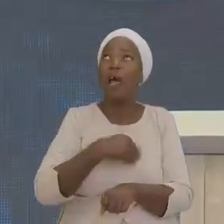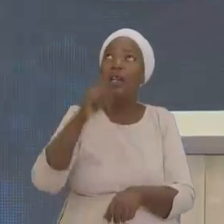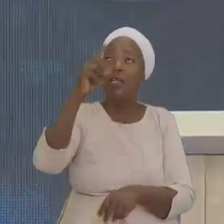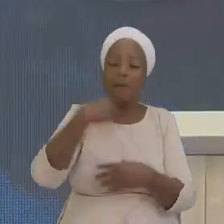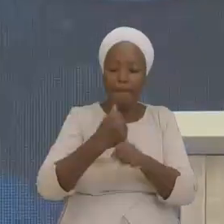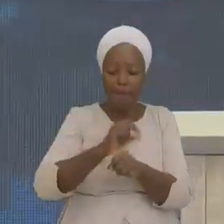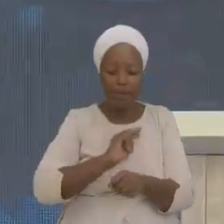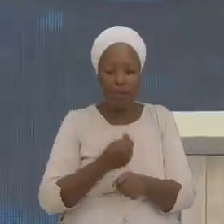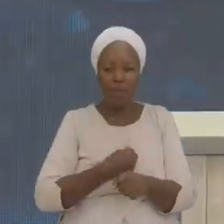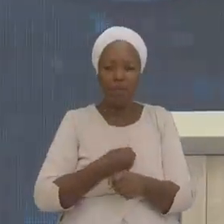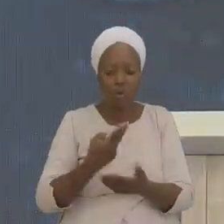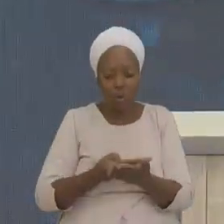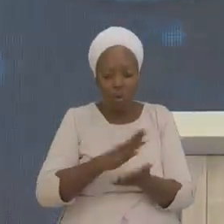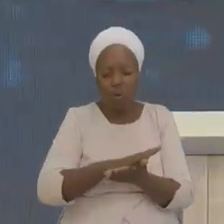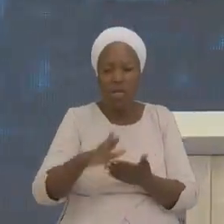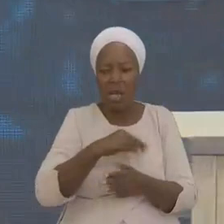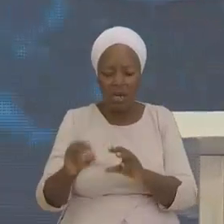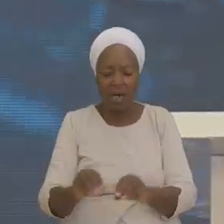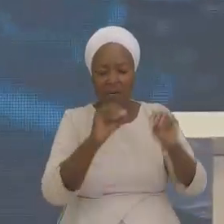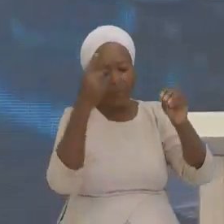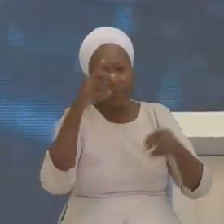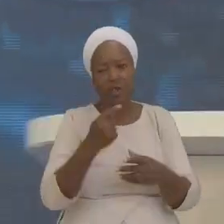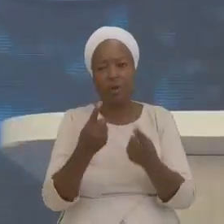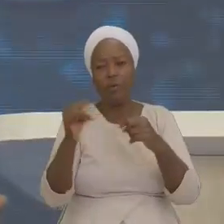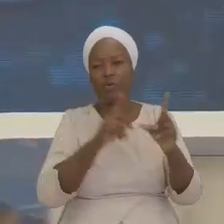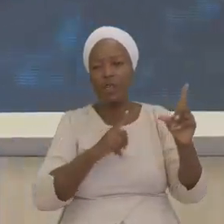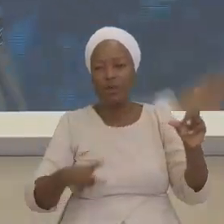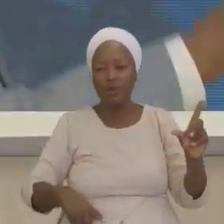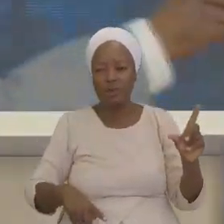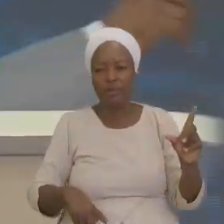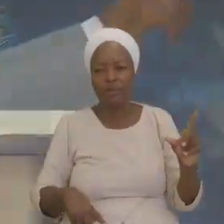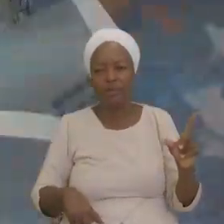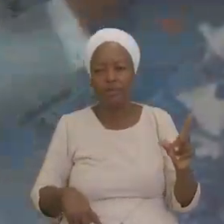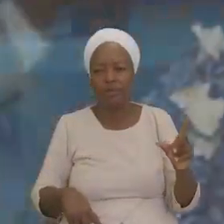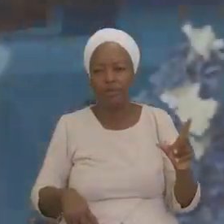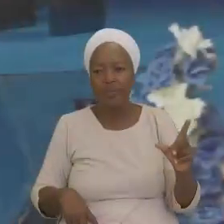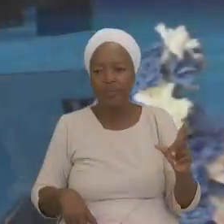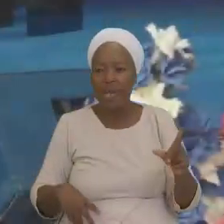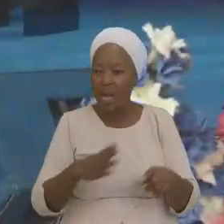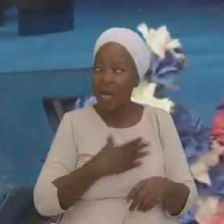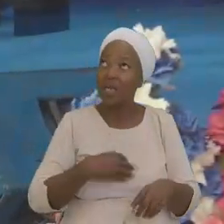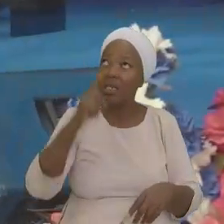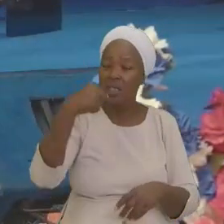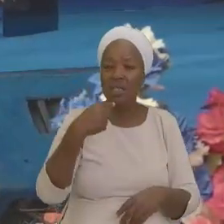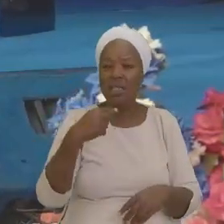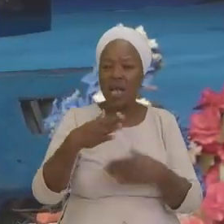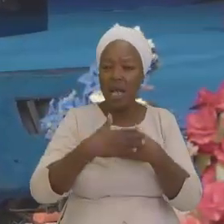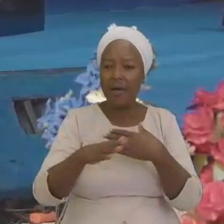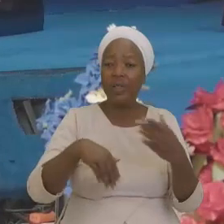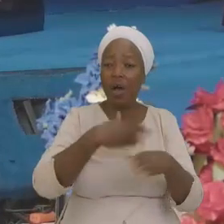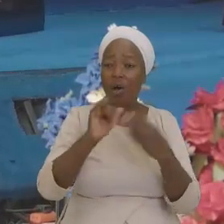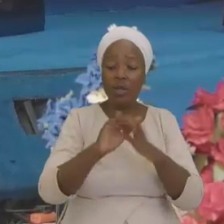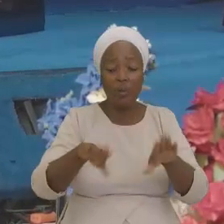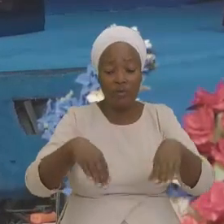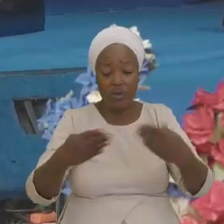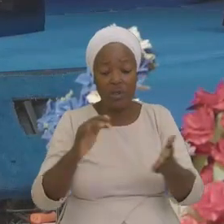and righteous for the coming of the Lord. And he says, after all the provision has